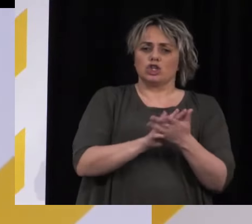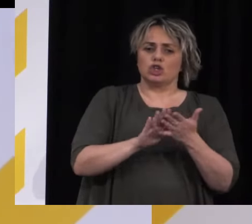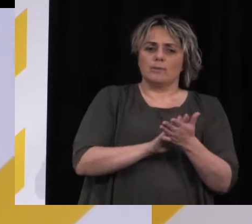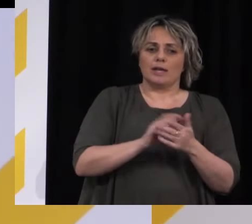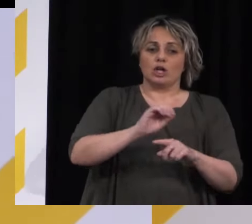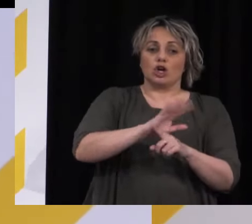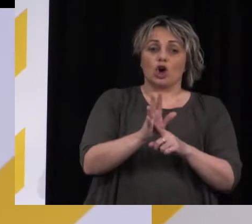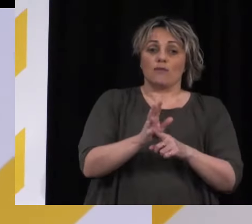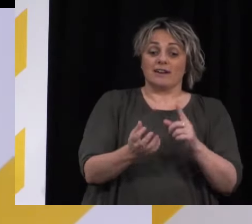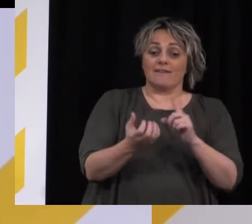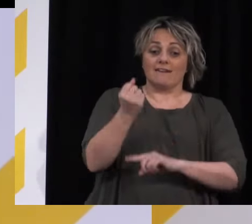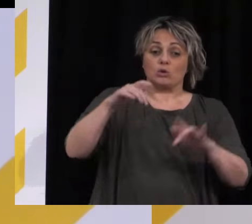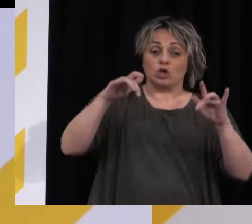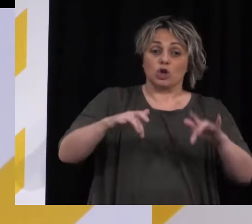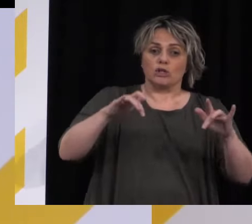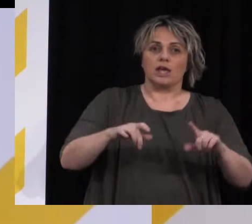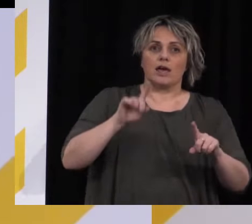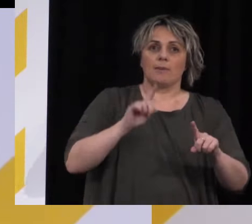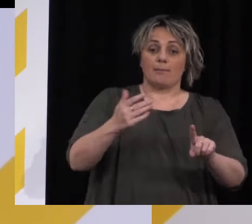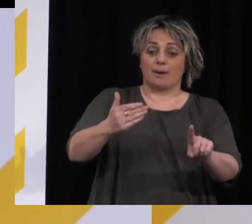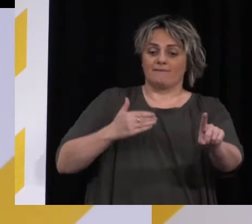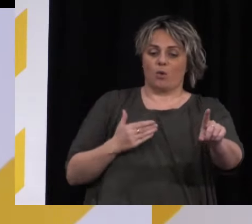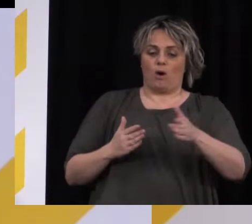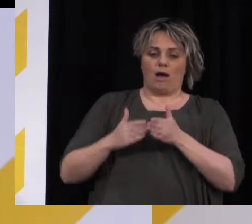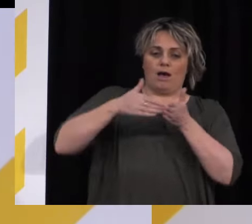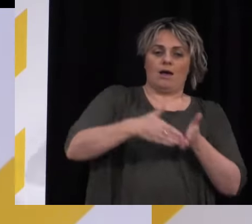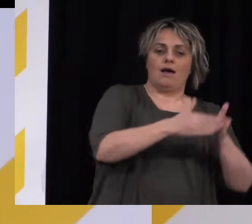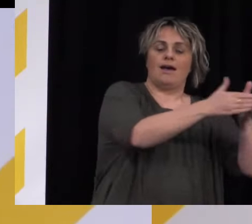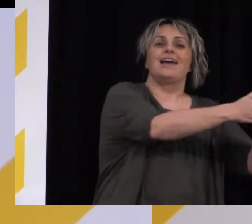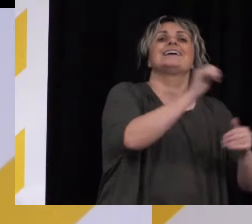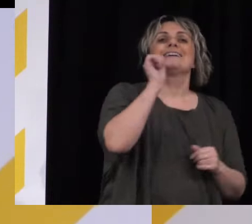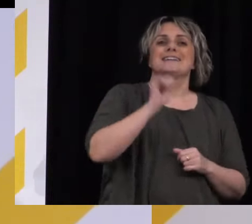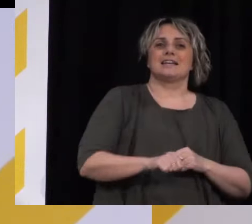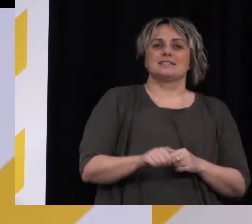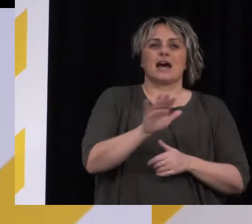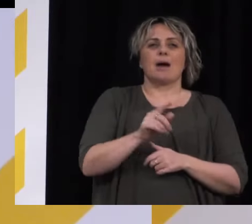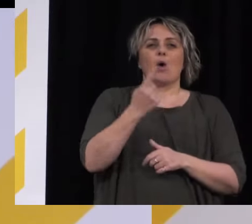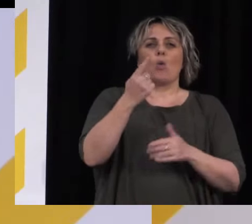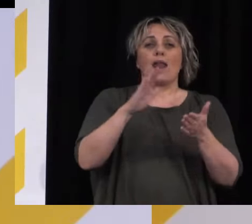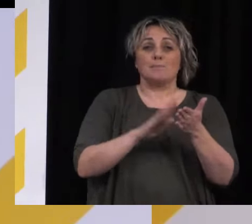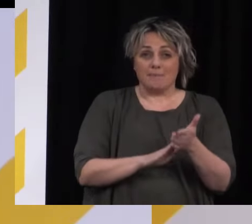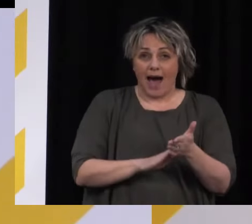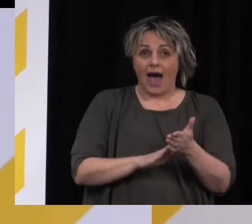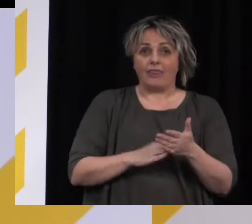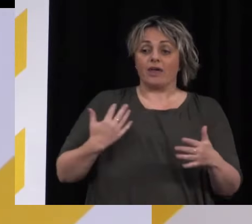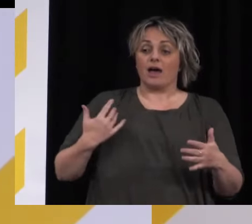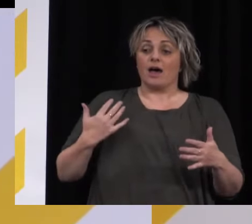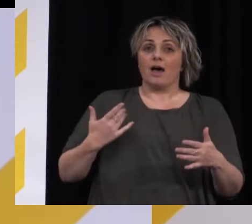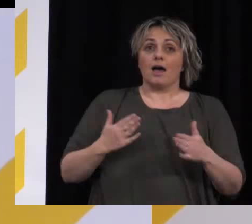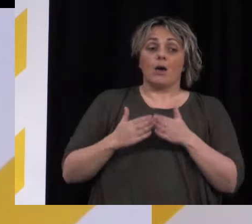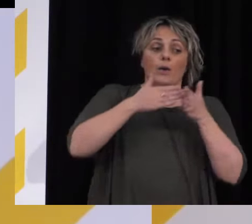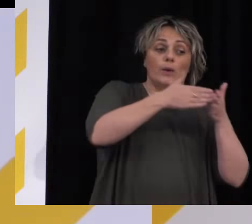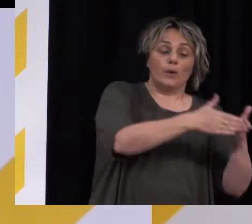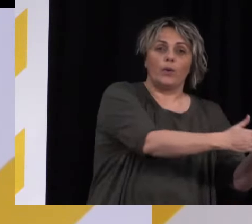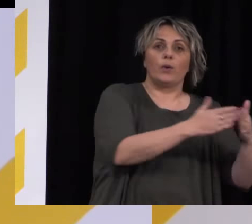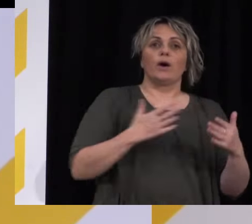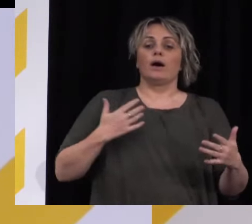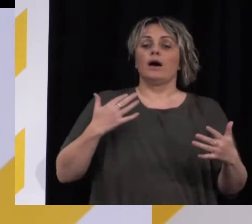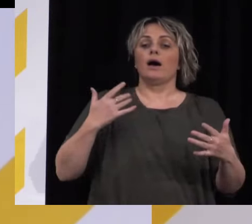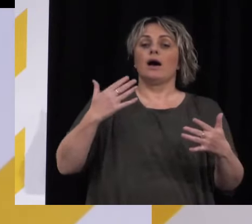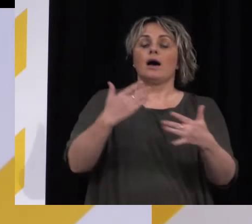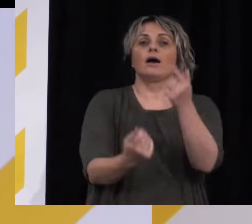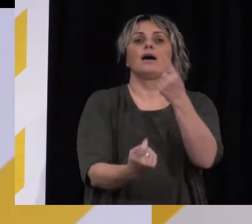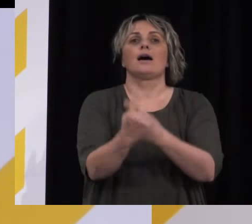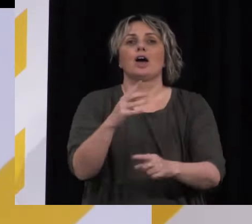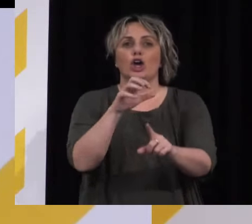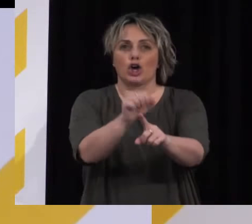outbreak was discovered, but essentially it took a month for that shipment to be transferred. So there